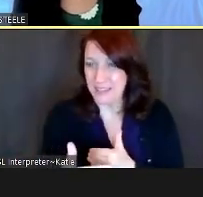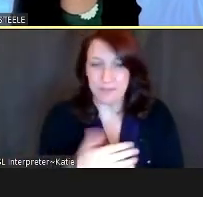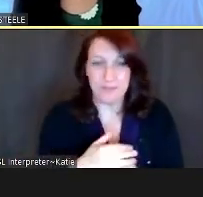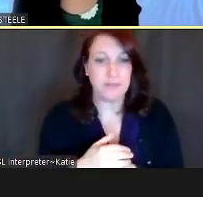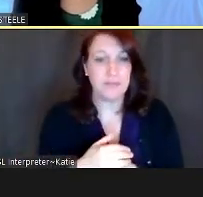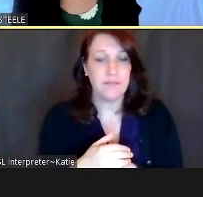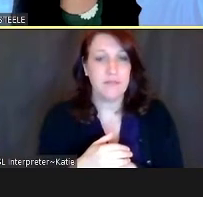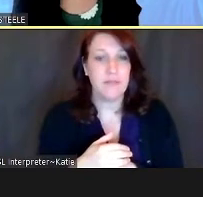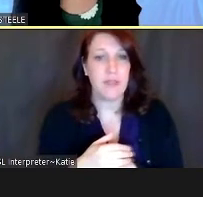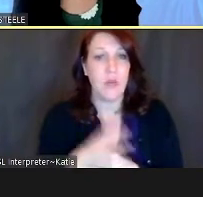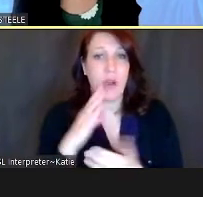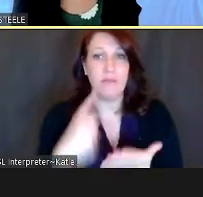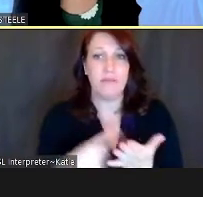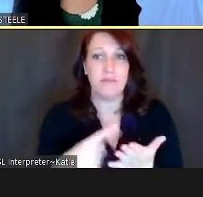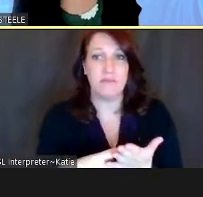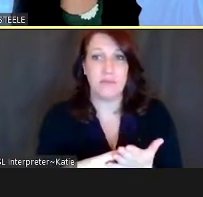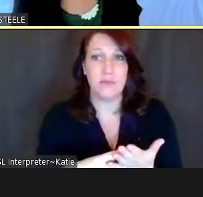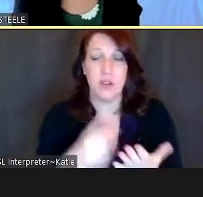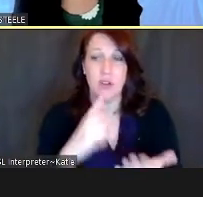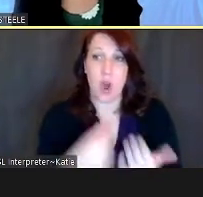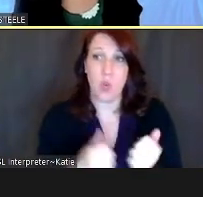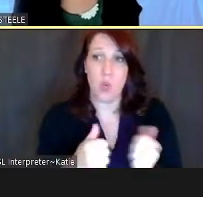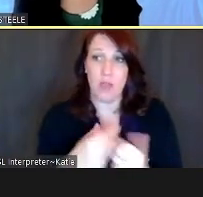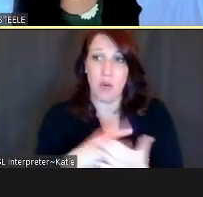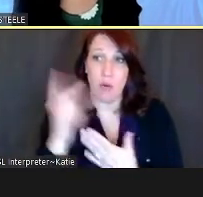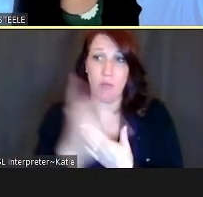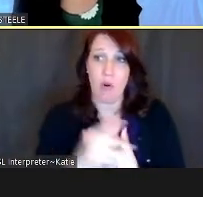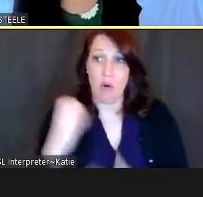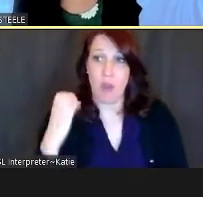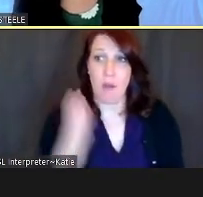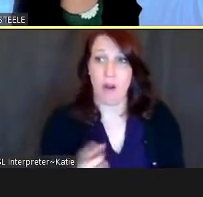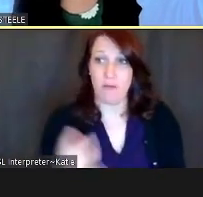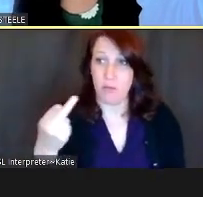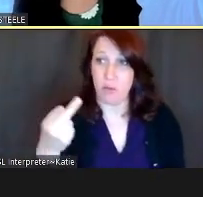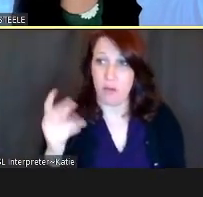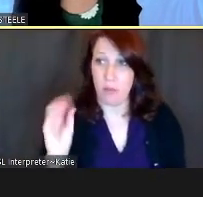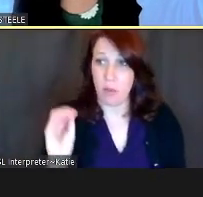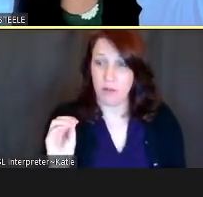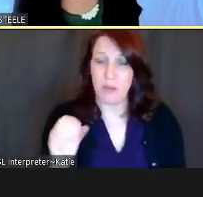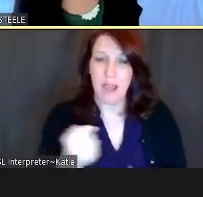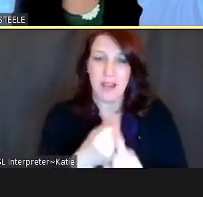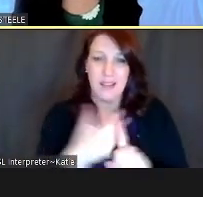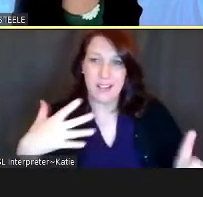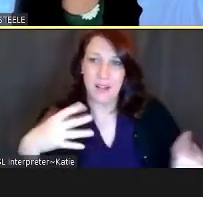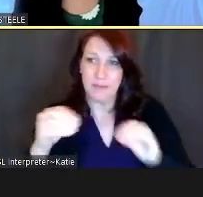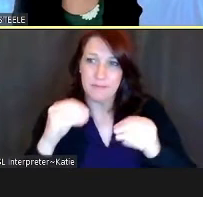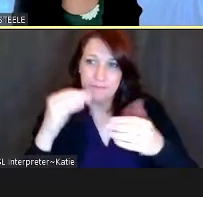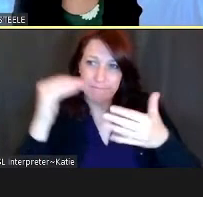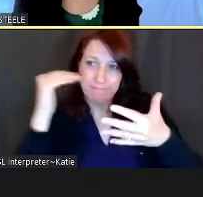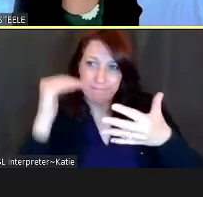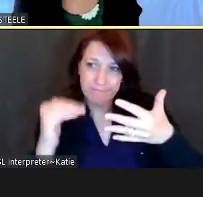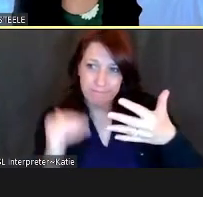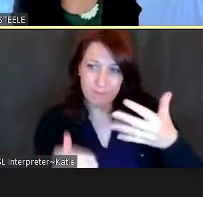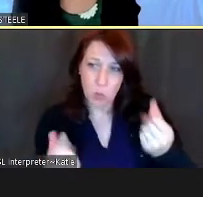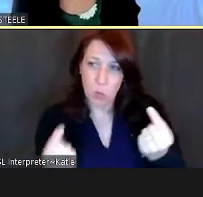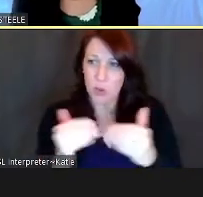to talk to your program officer, but it gives you even more steps about what to do next.